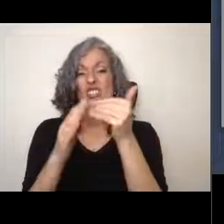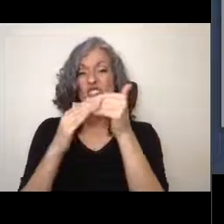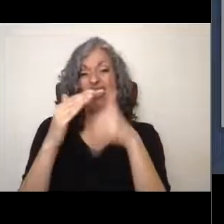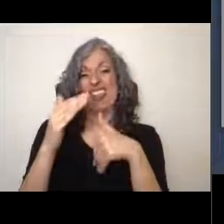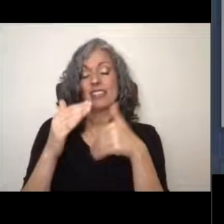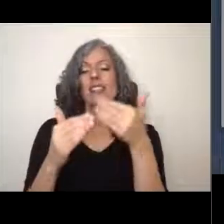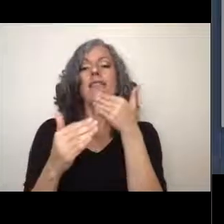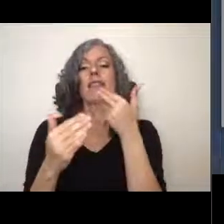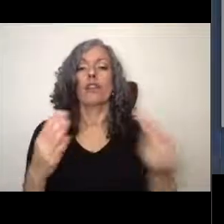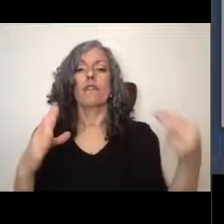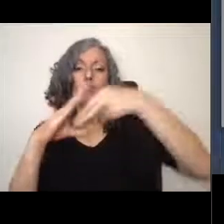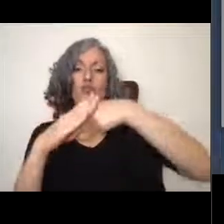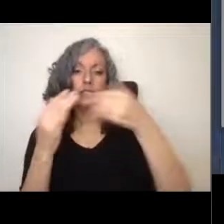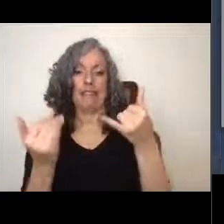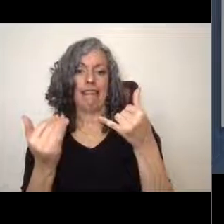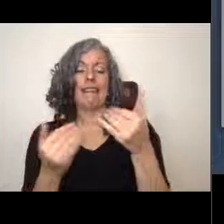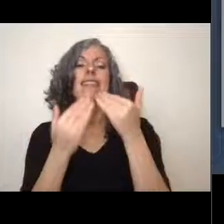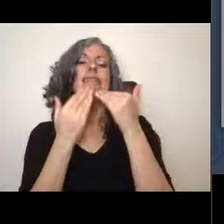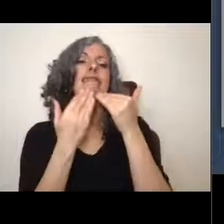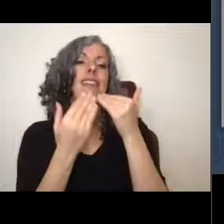today. Thank you, Madam Chair.